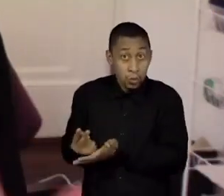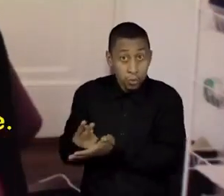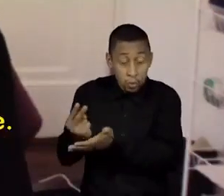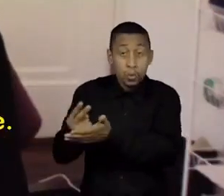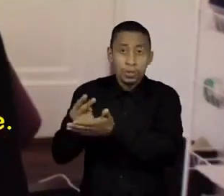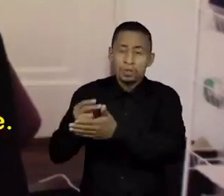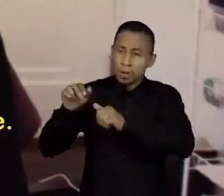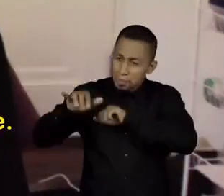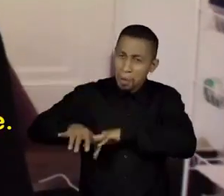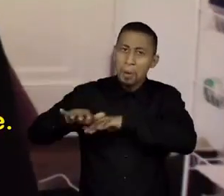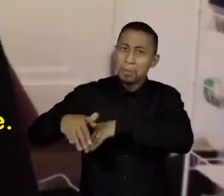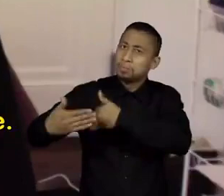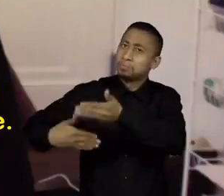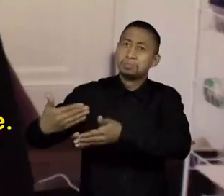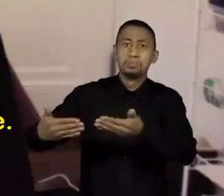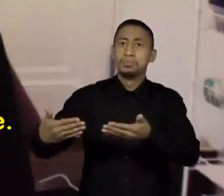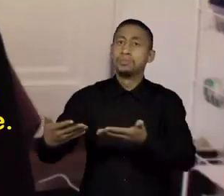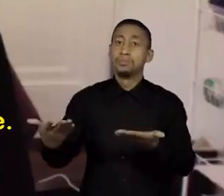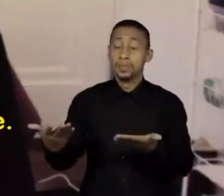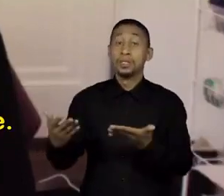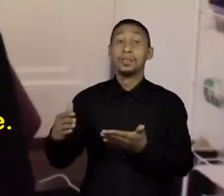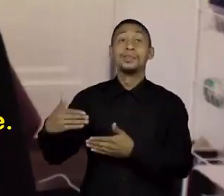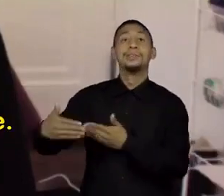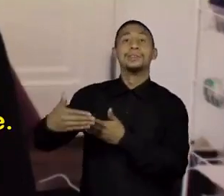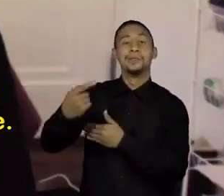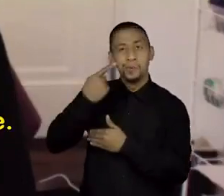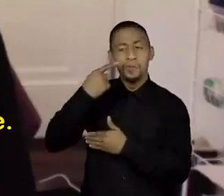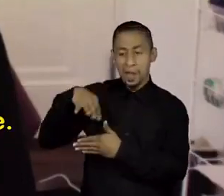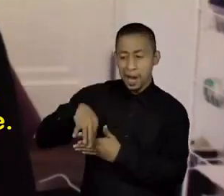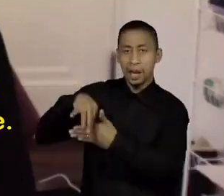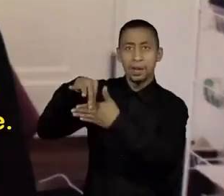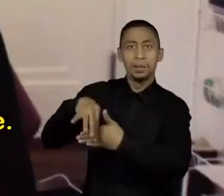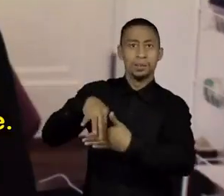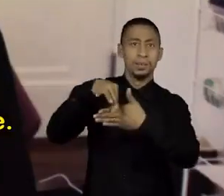to get leaders to address this problem with the urgency that it deserves.